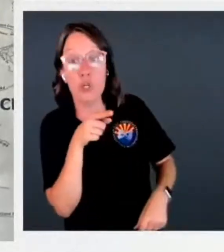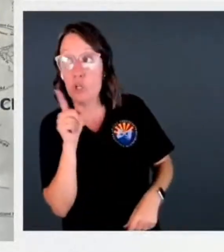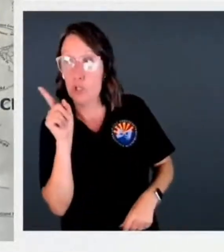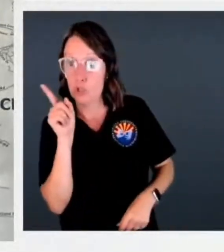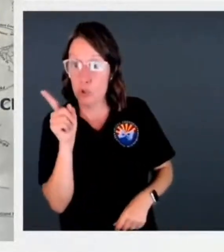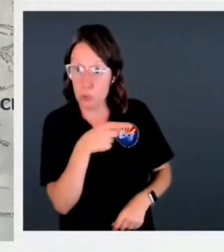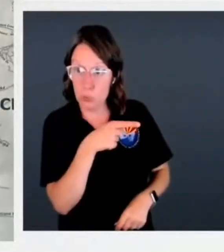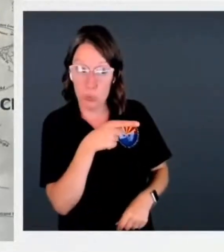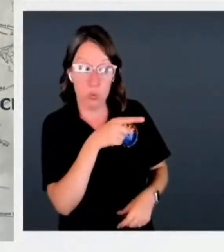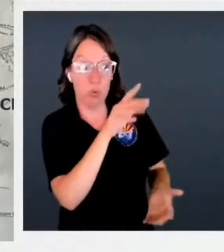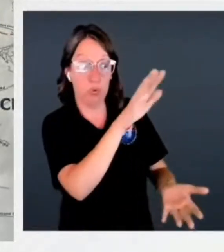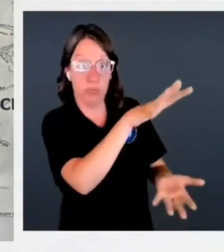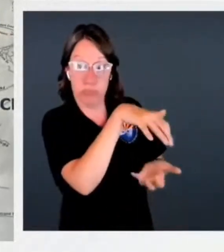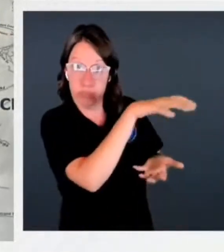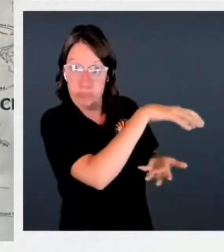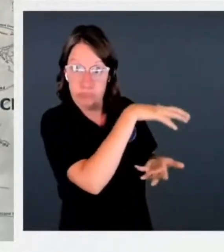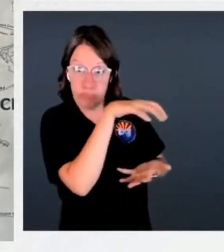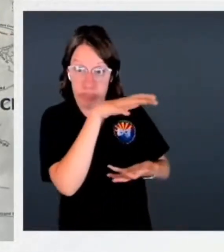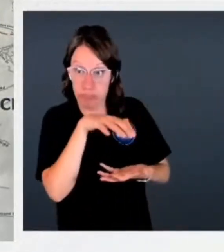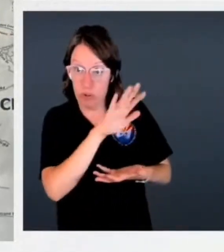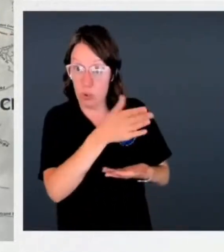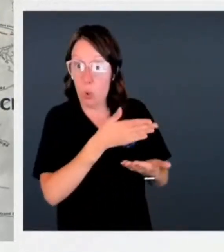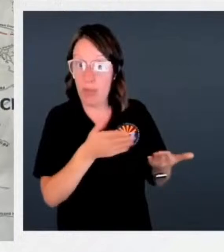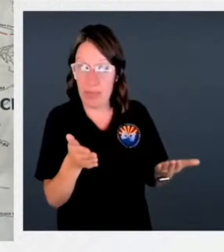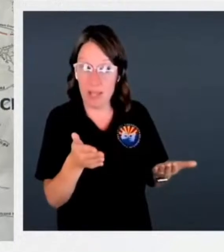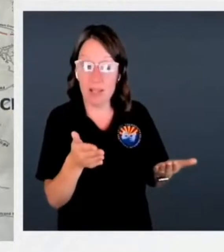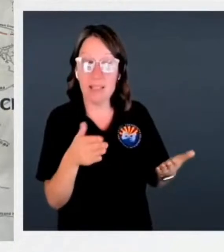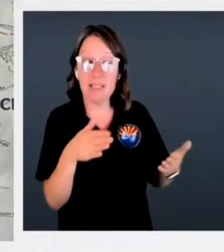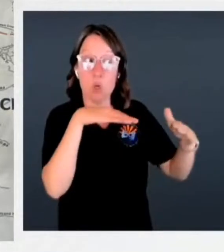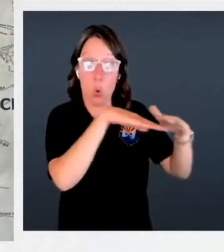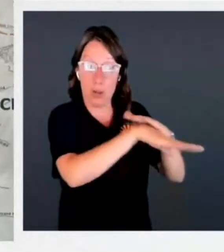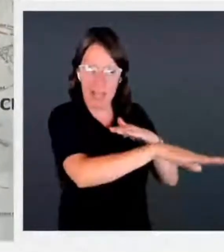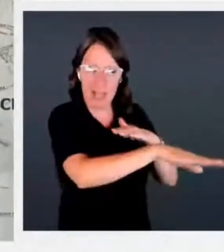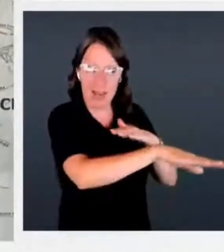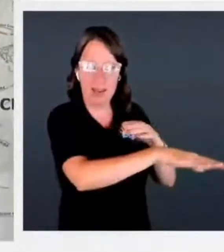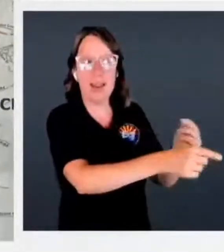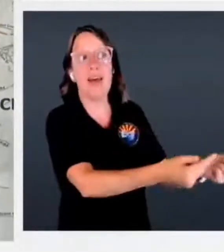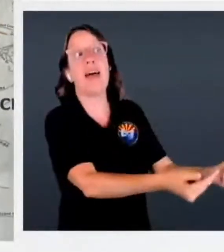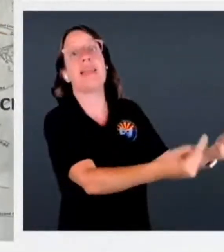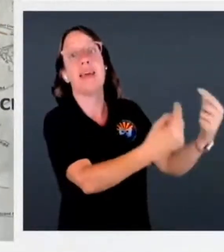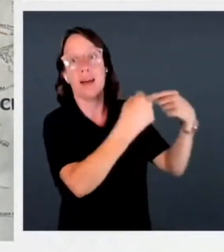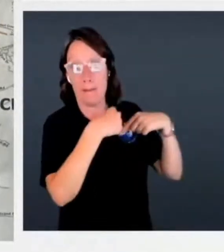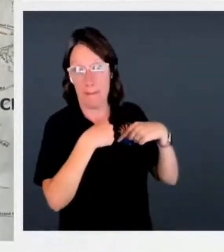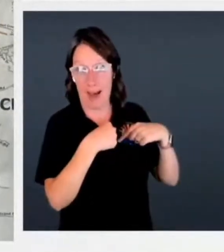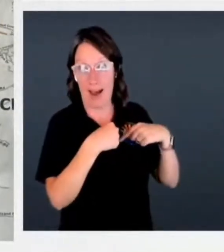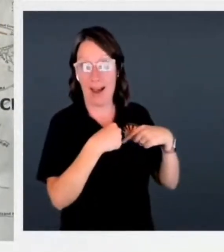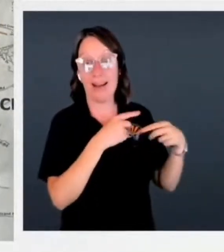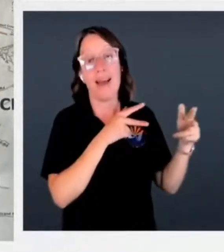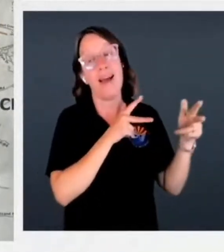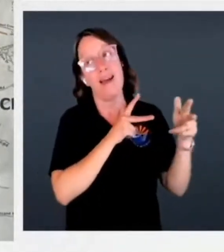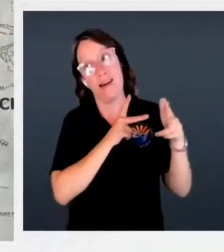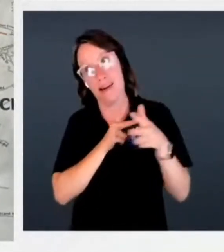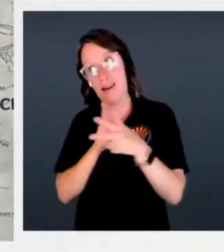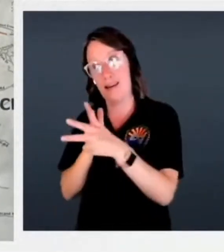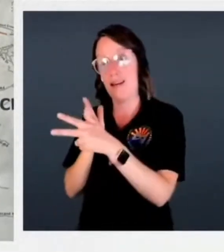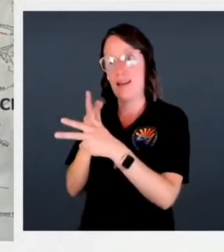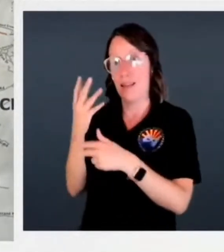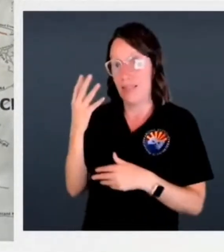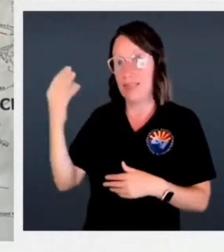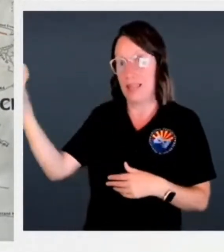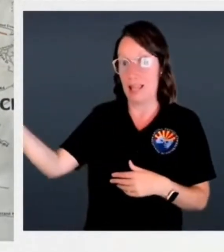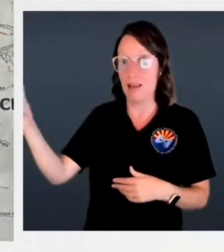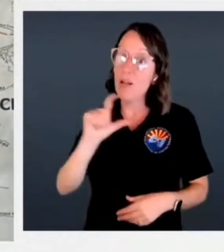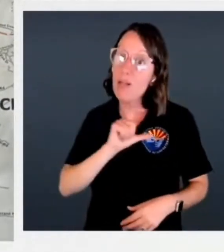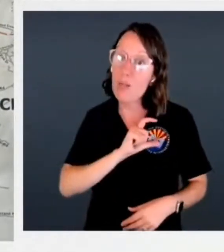and to come out. And we will do that. Law enforcement will do that. We also have the availability that we will